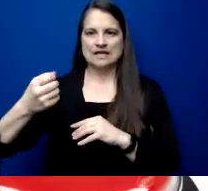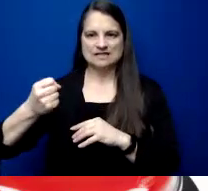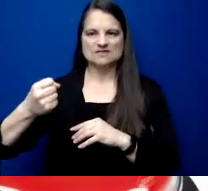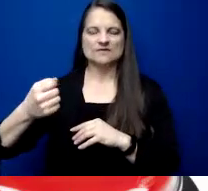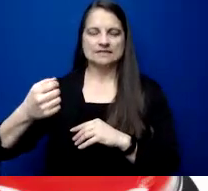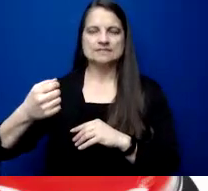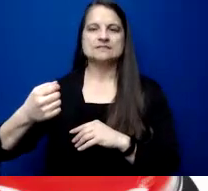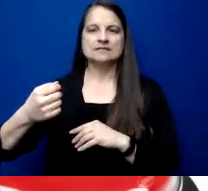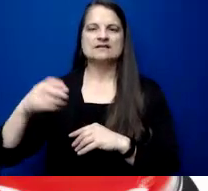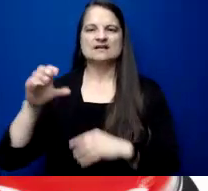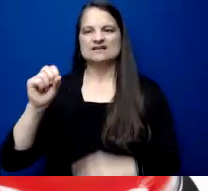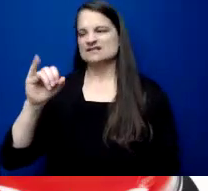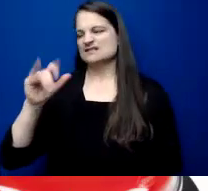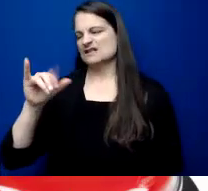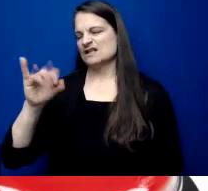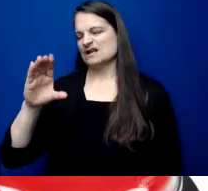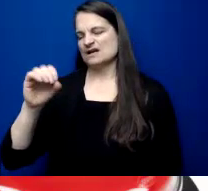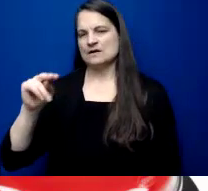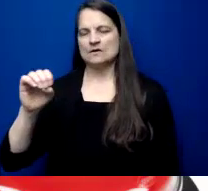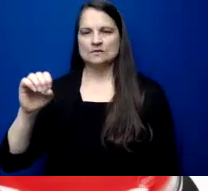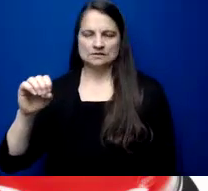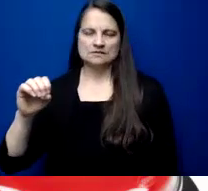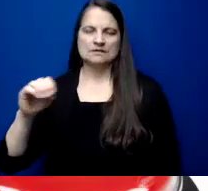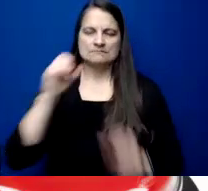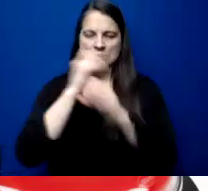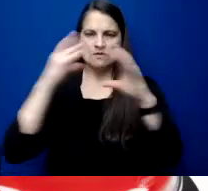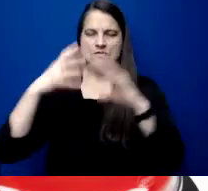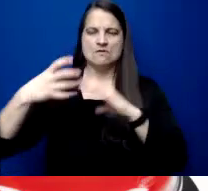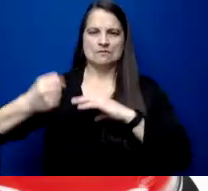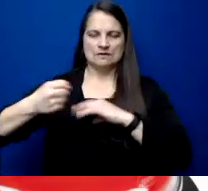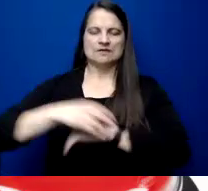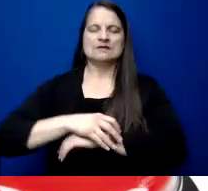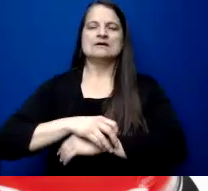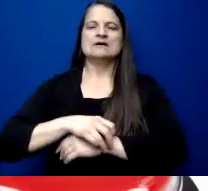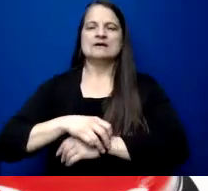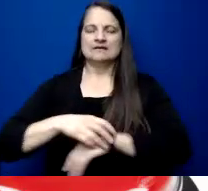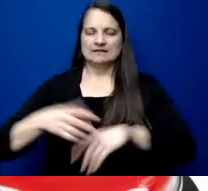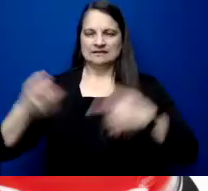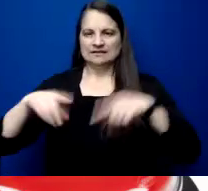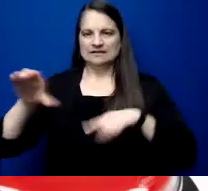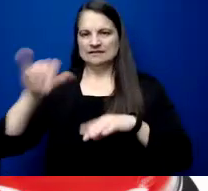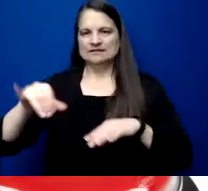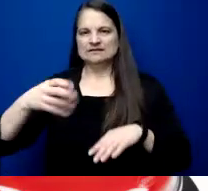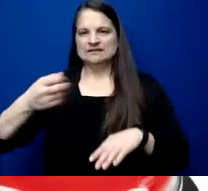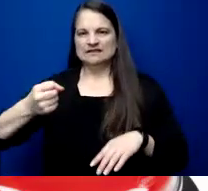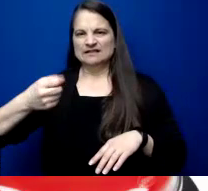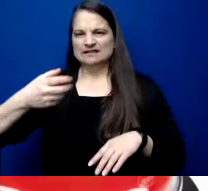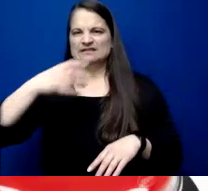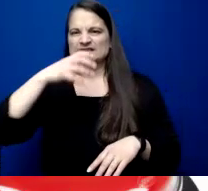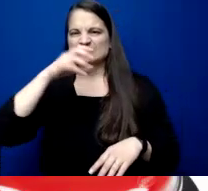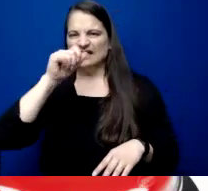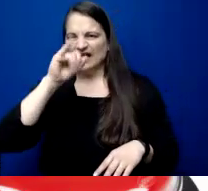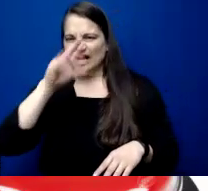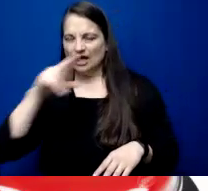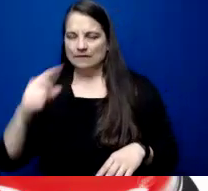a silicone blue grip. And when you squeeze it, it sends a puff of air through the tube. And that